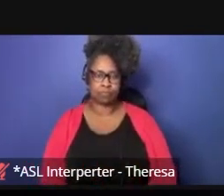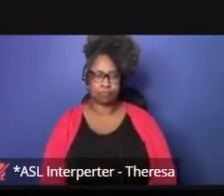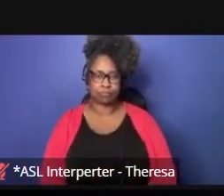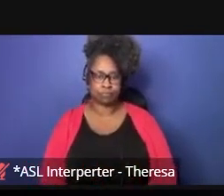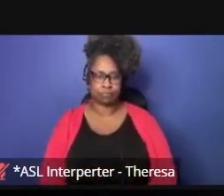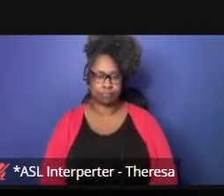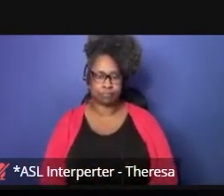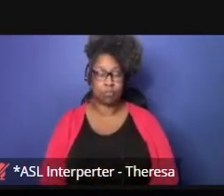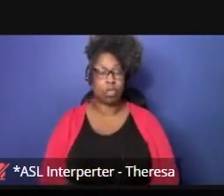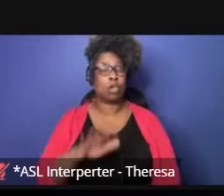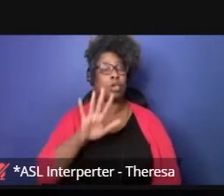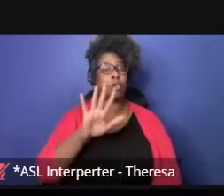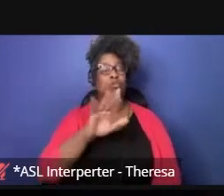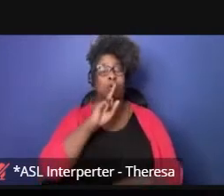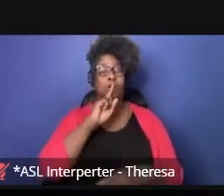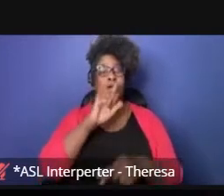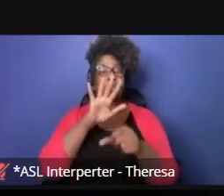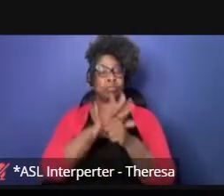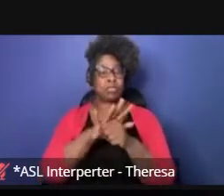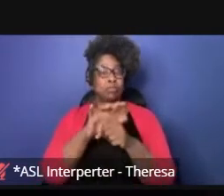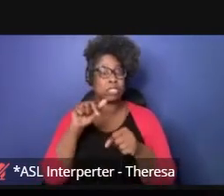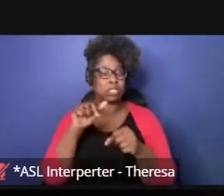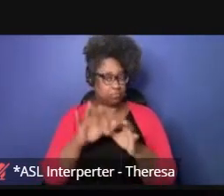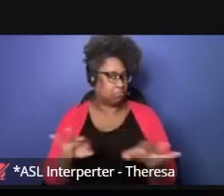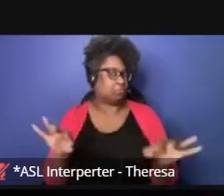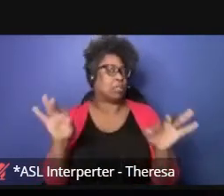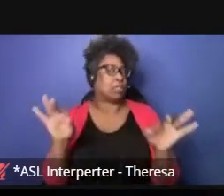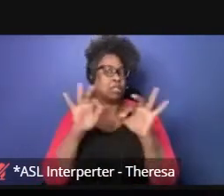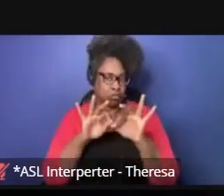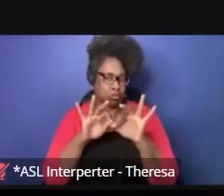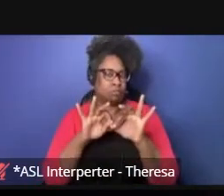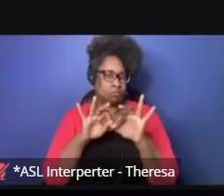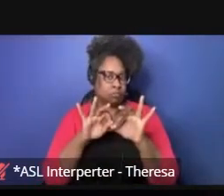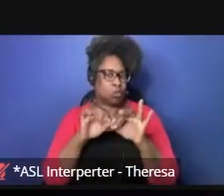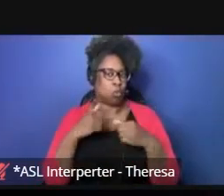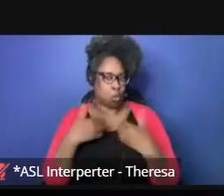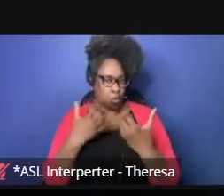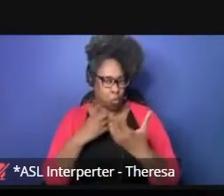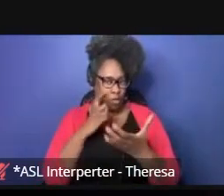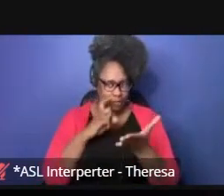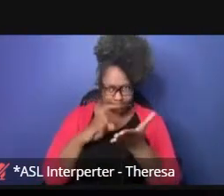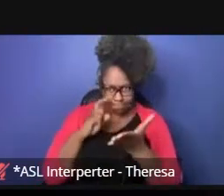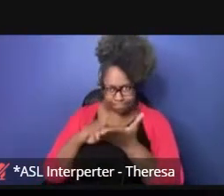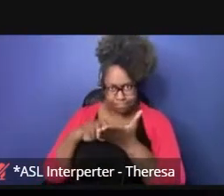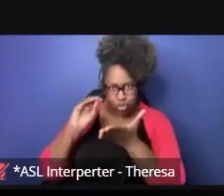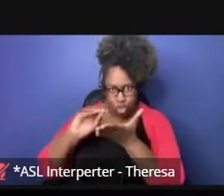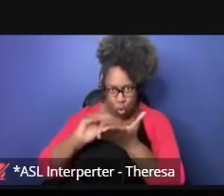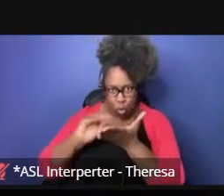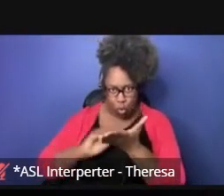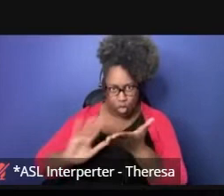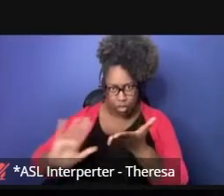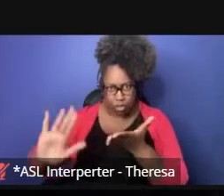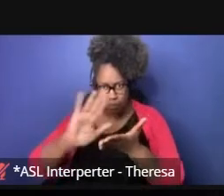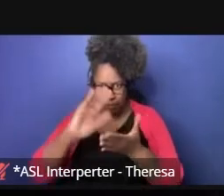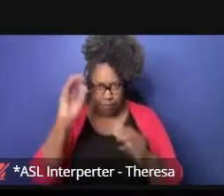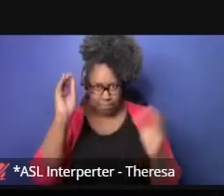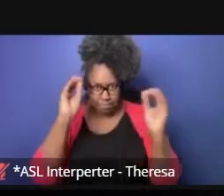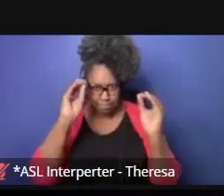Your commitment to this matters, because we are going to note this as we continue to move forward with this